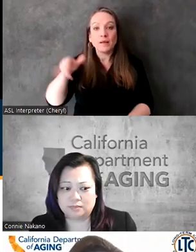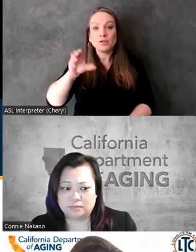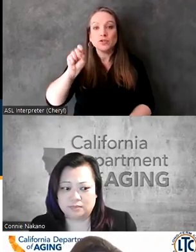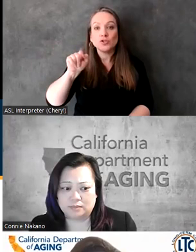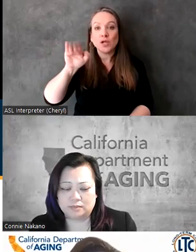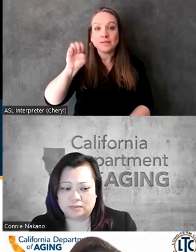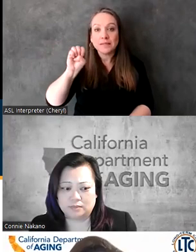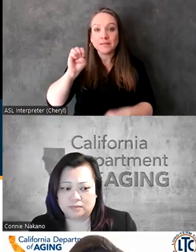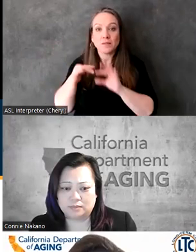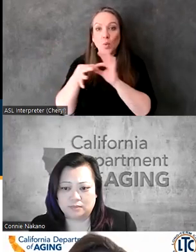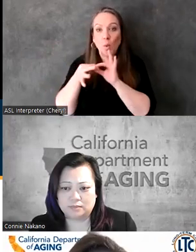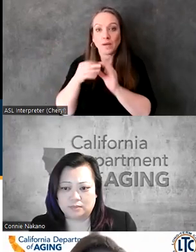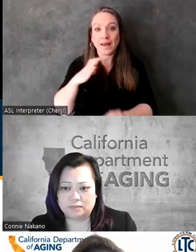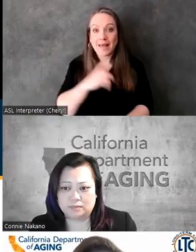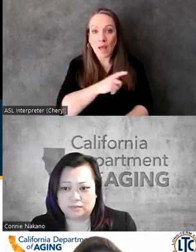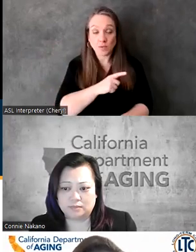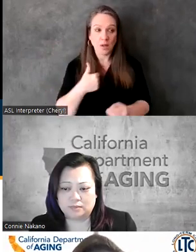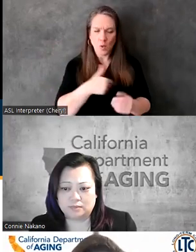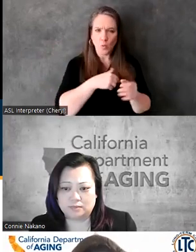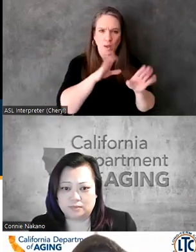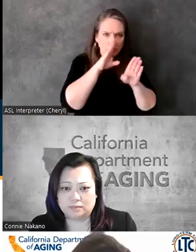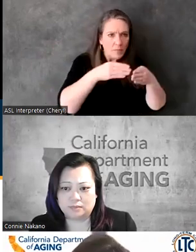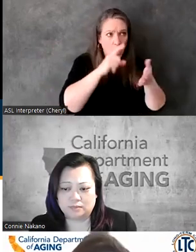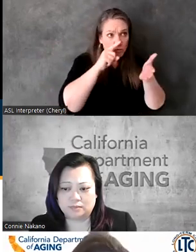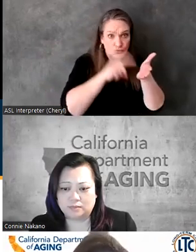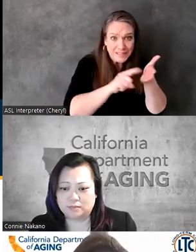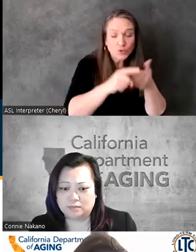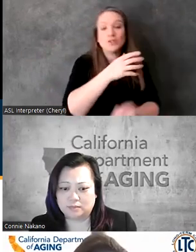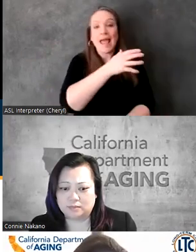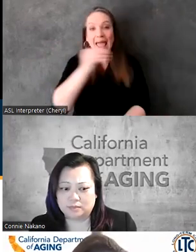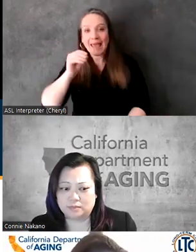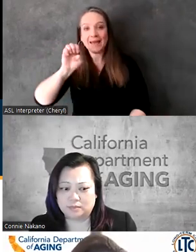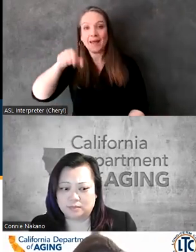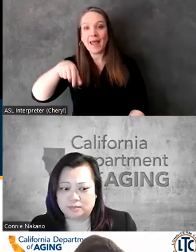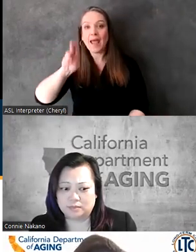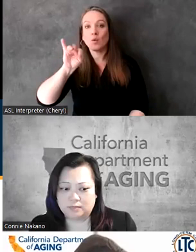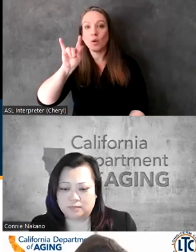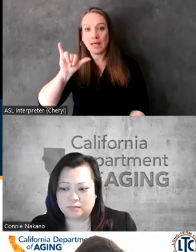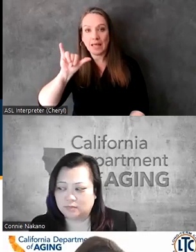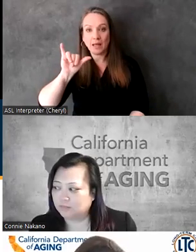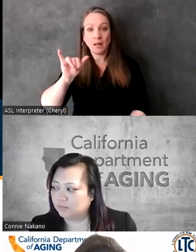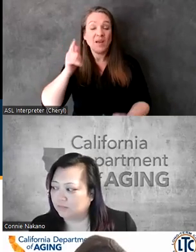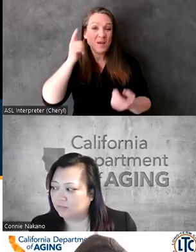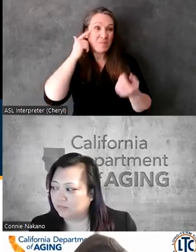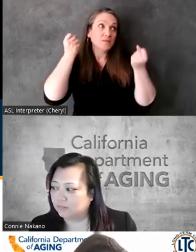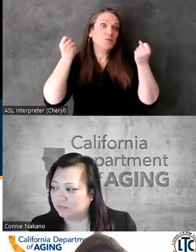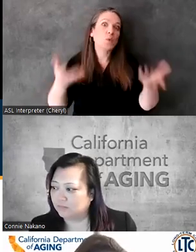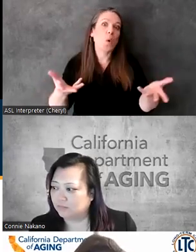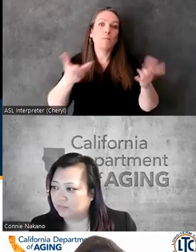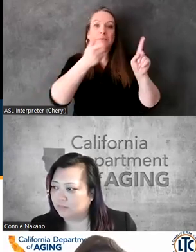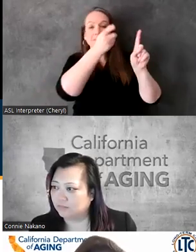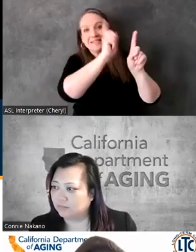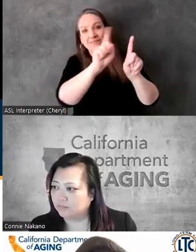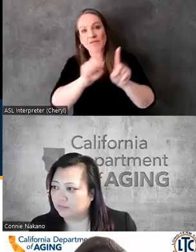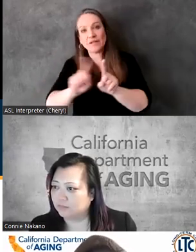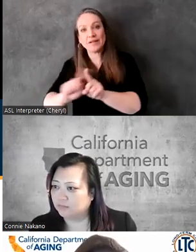the research, but also the equity. And then because there's so many different entities that may